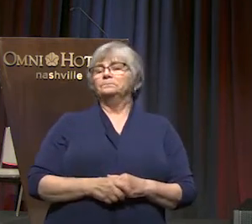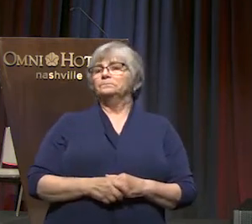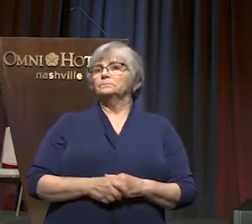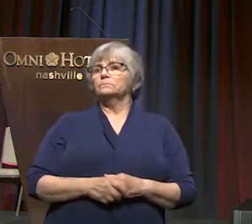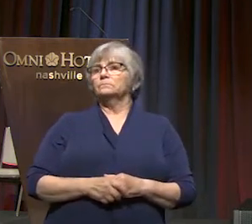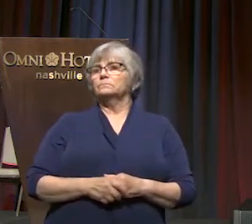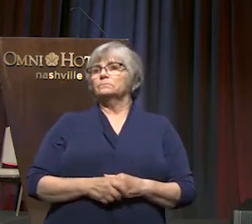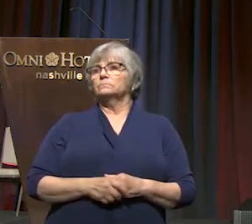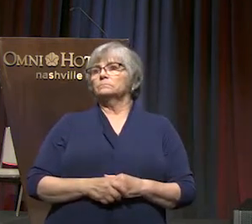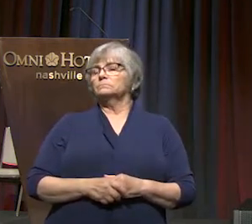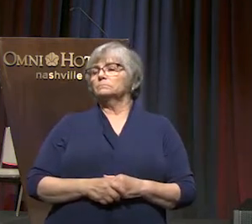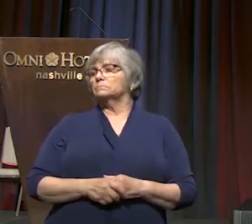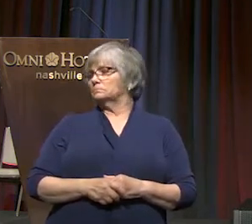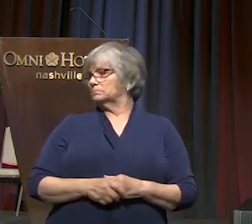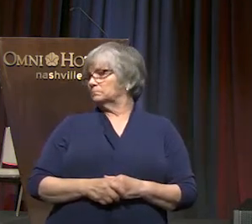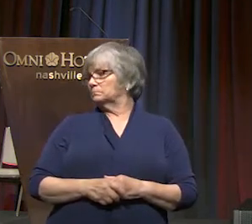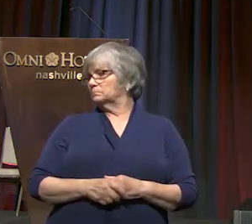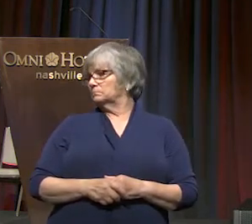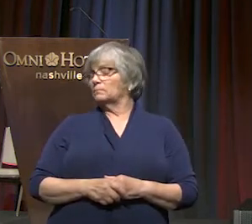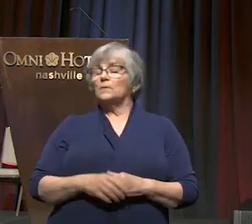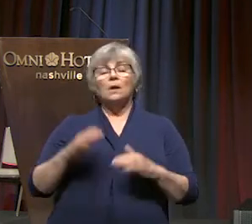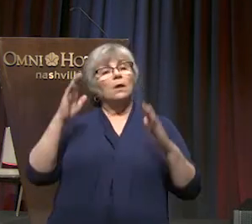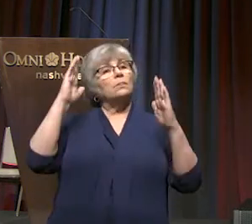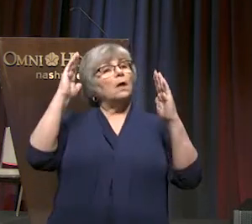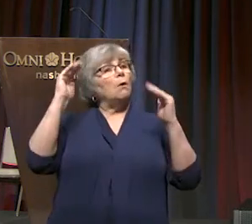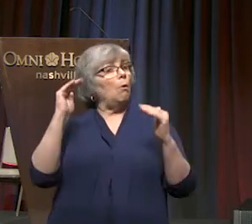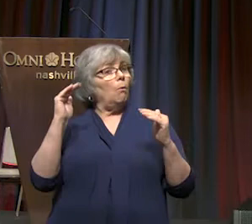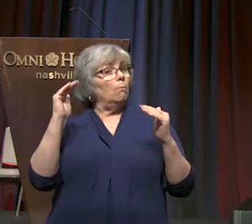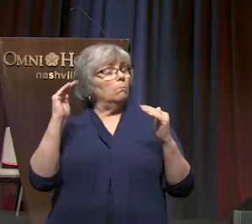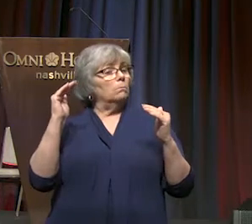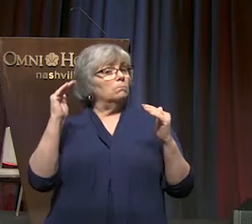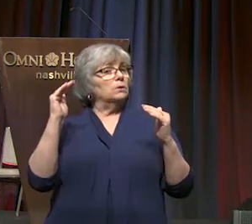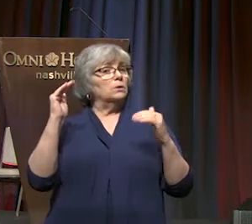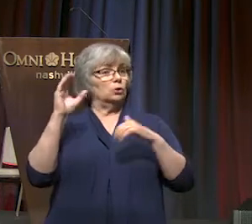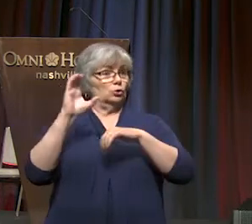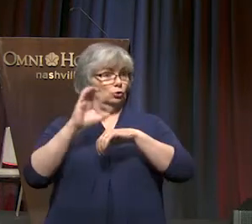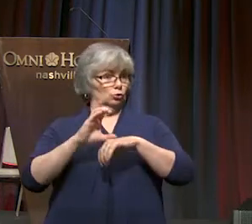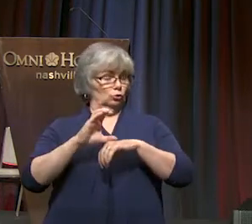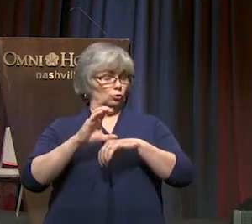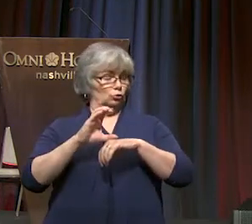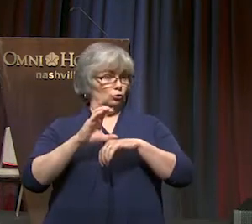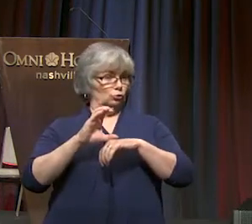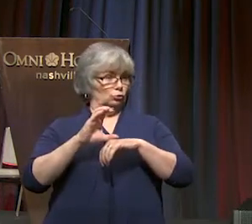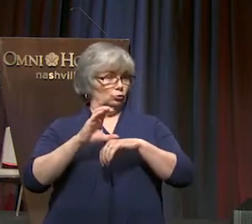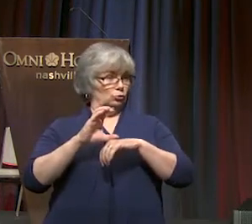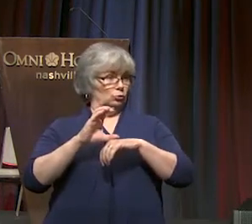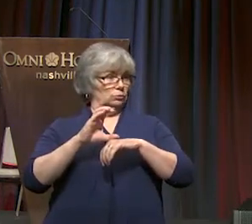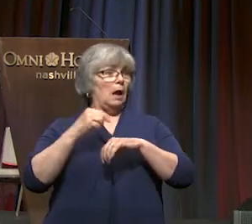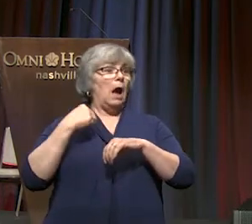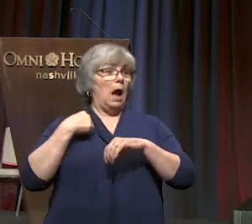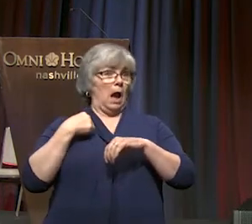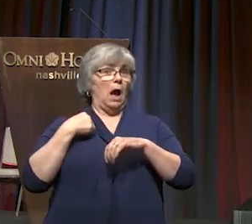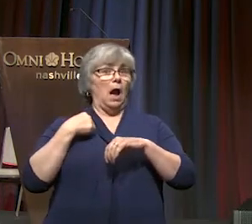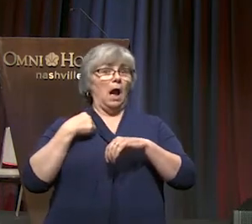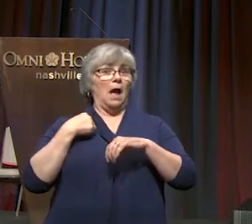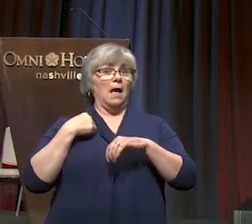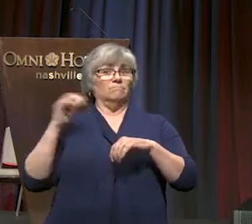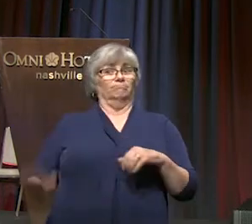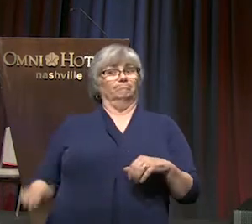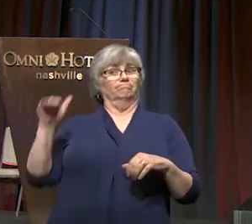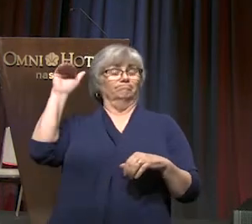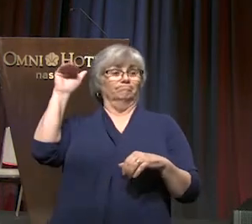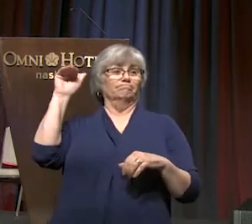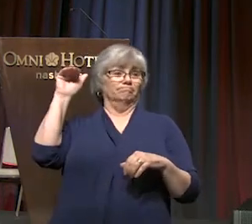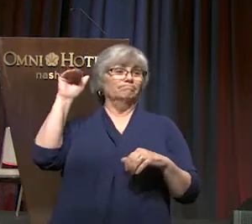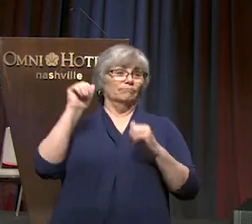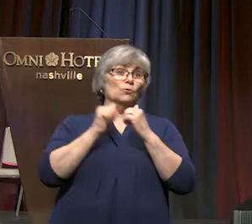The hope for the church for which I have been the product is